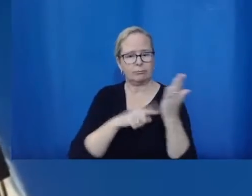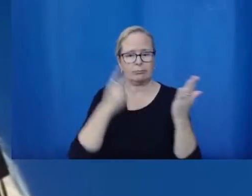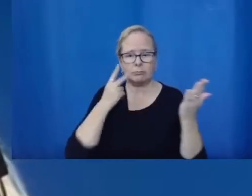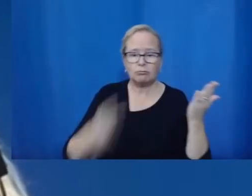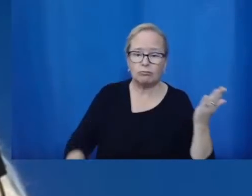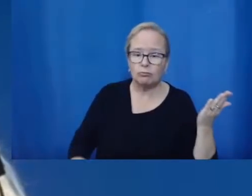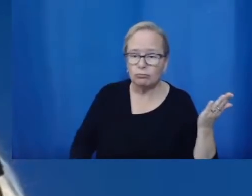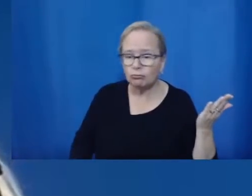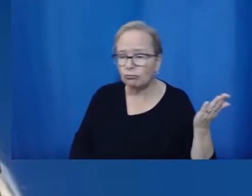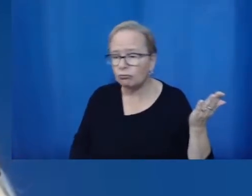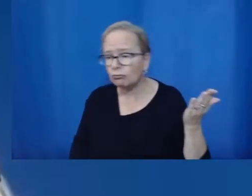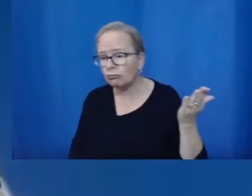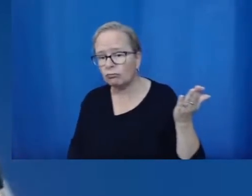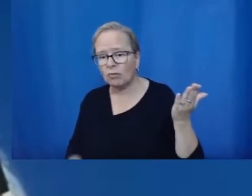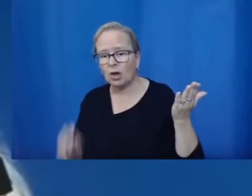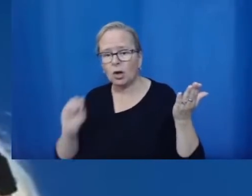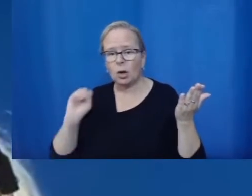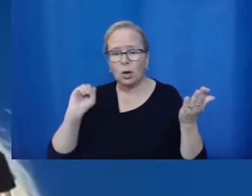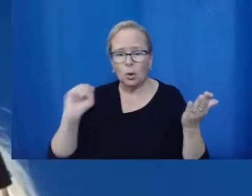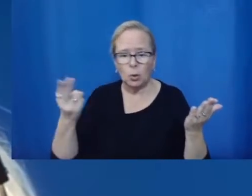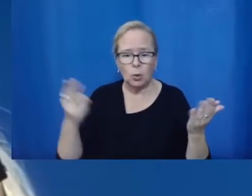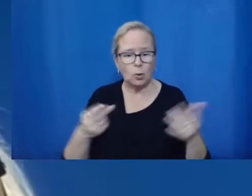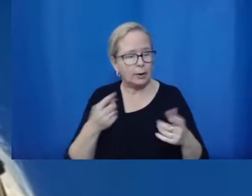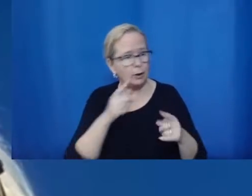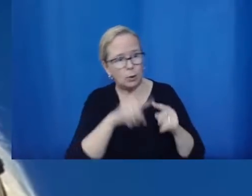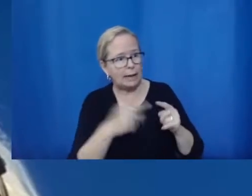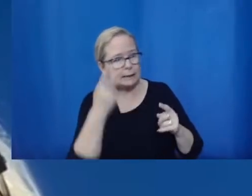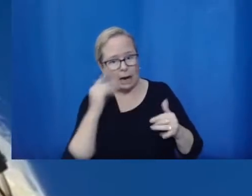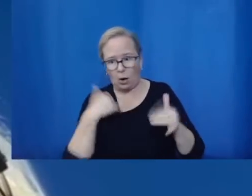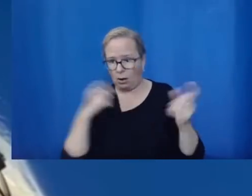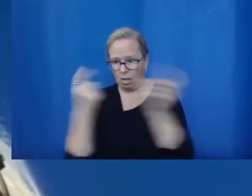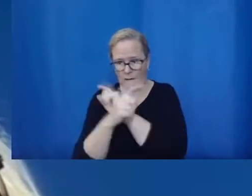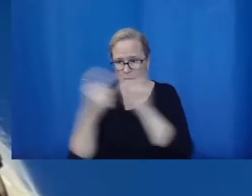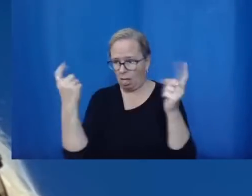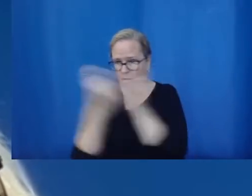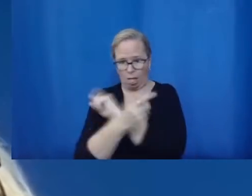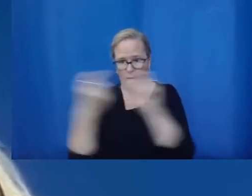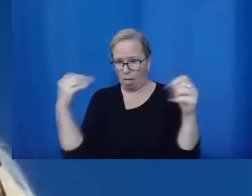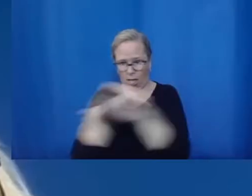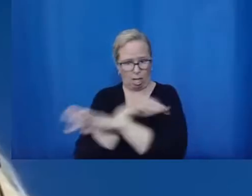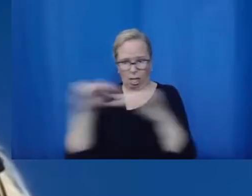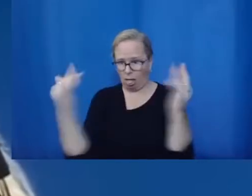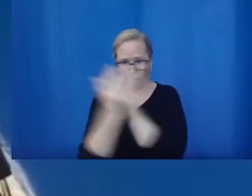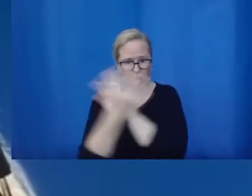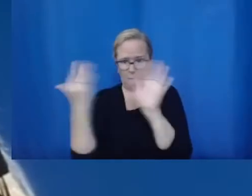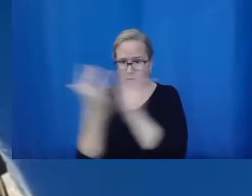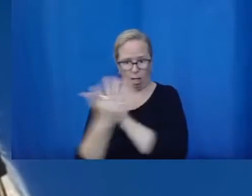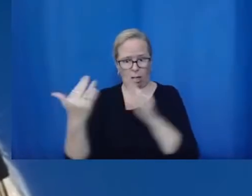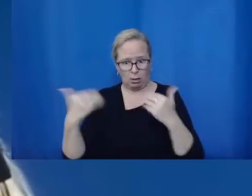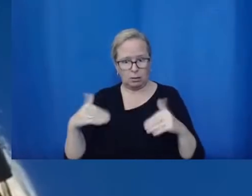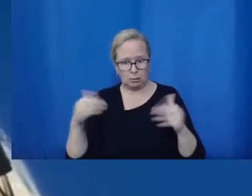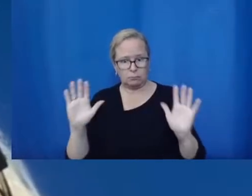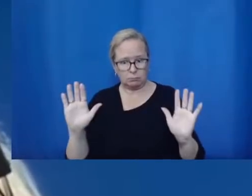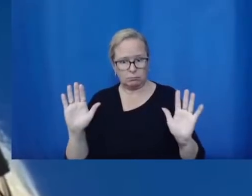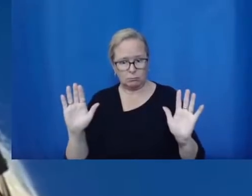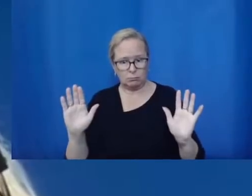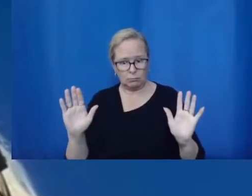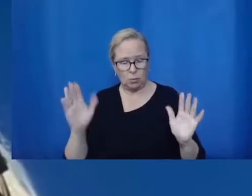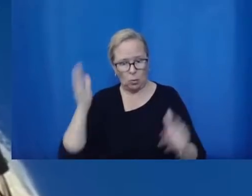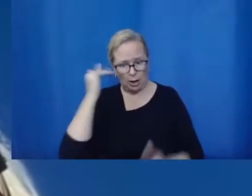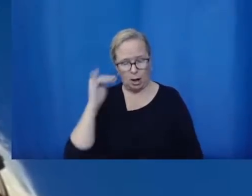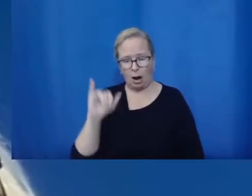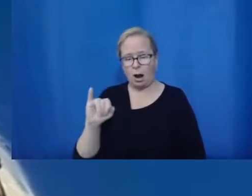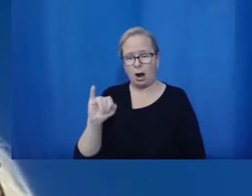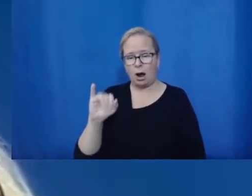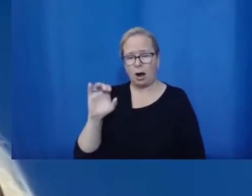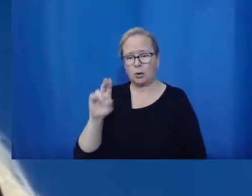still space because you can't see the maneuvering behind increasing those numbers. Surge ICU beds are metastasizing